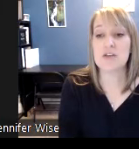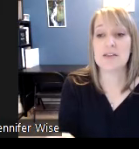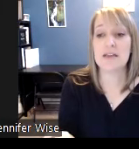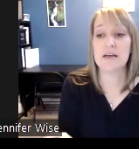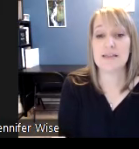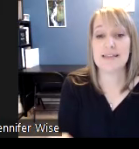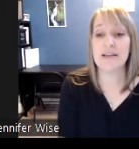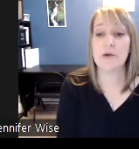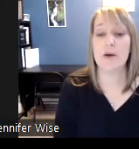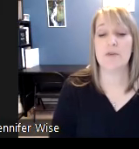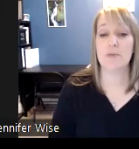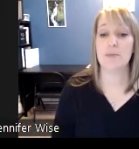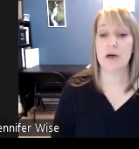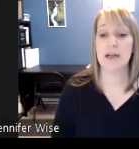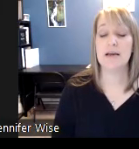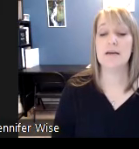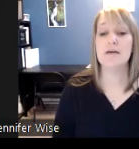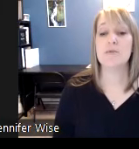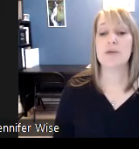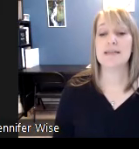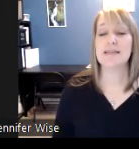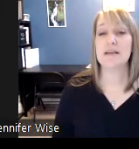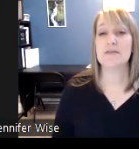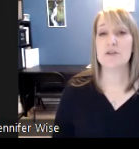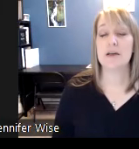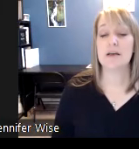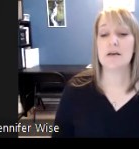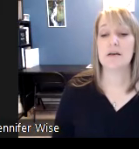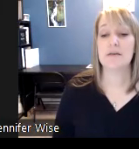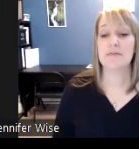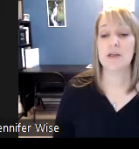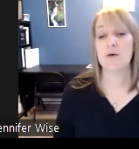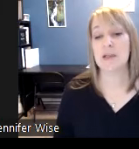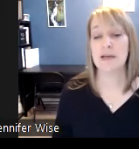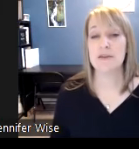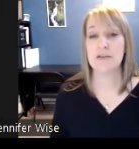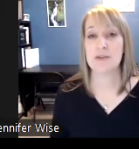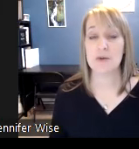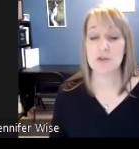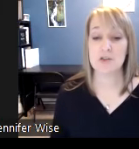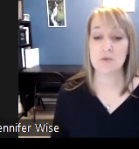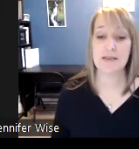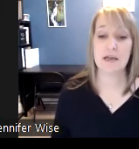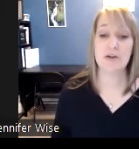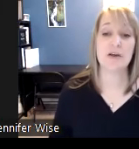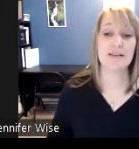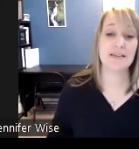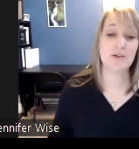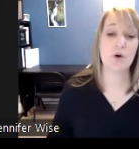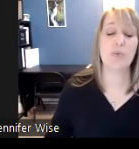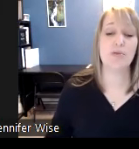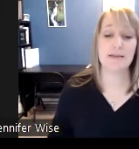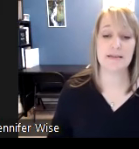numbers shifts slightly away from your body. But instead of doing, 11 or something where it's just one sign, you've